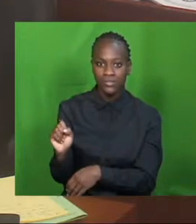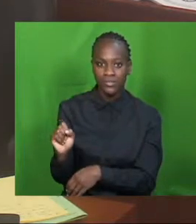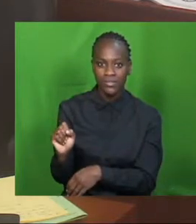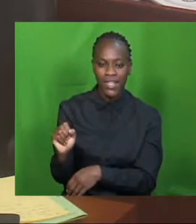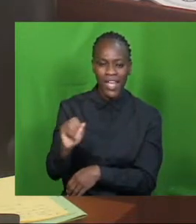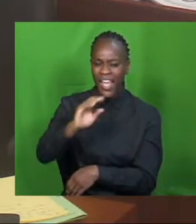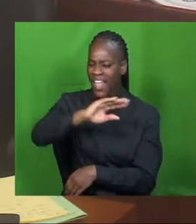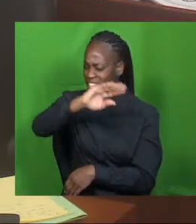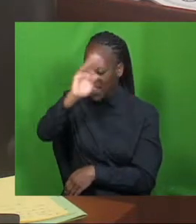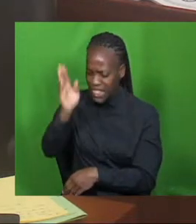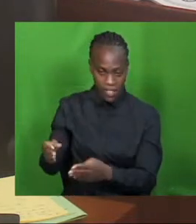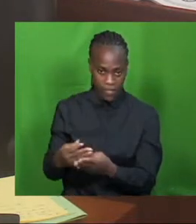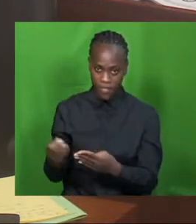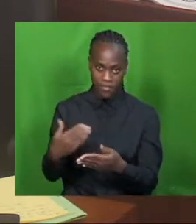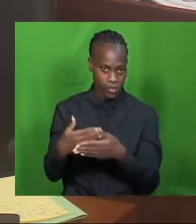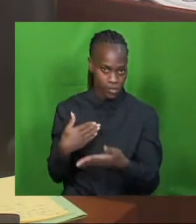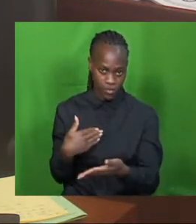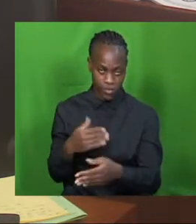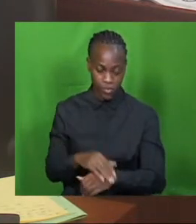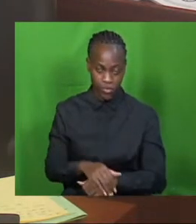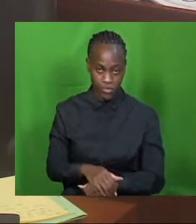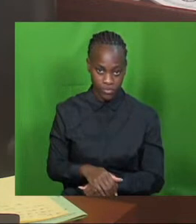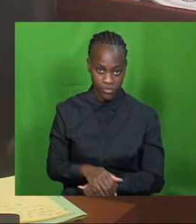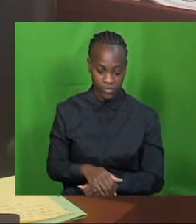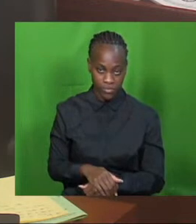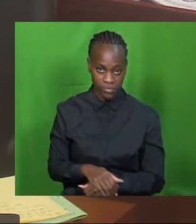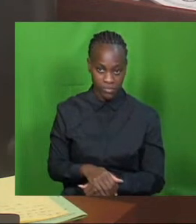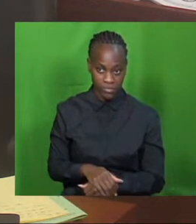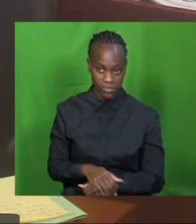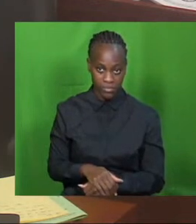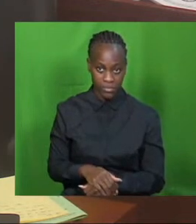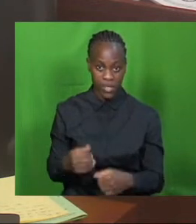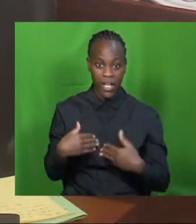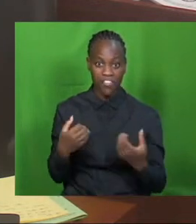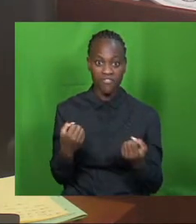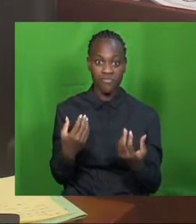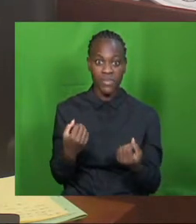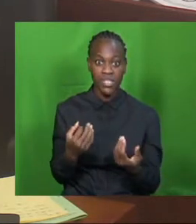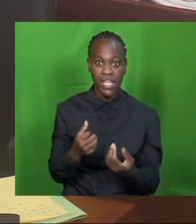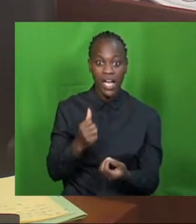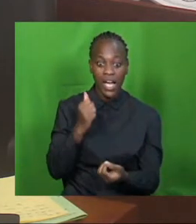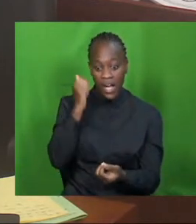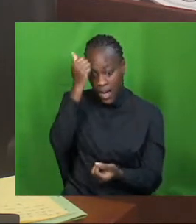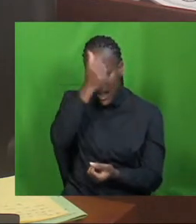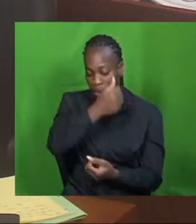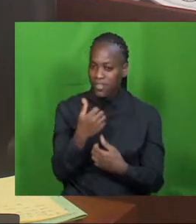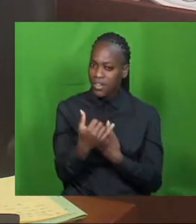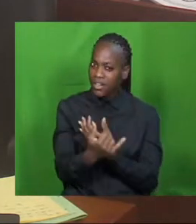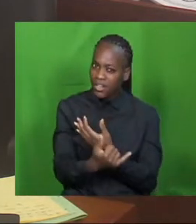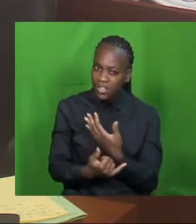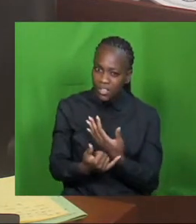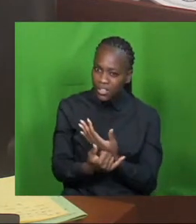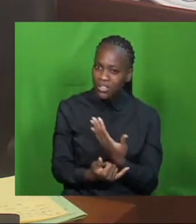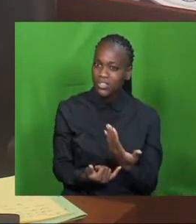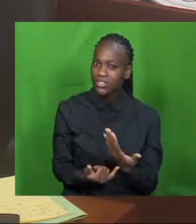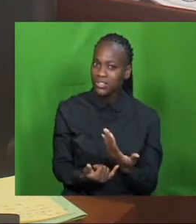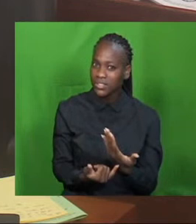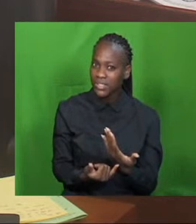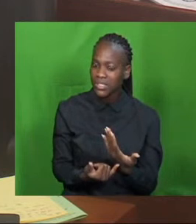me on your behalf as Vice President of CPA, your good self. You are